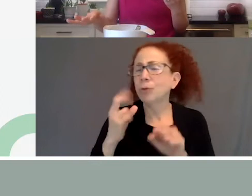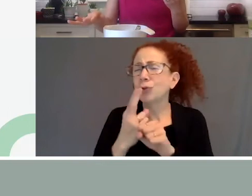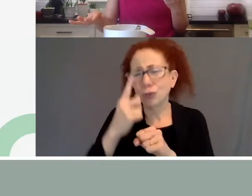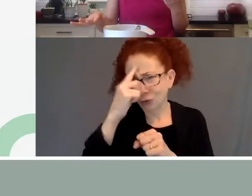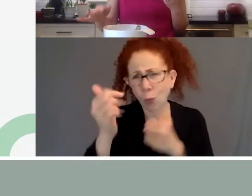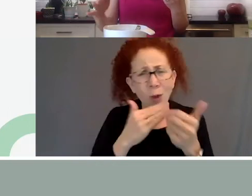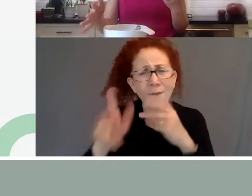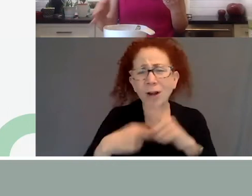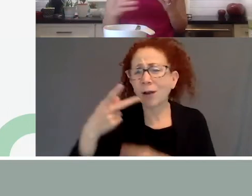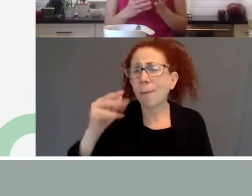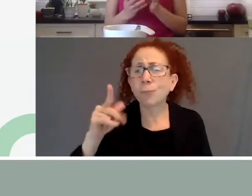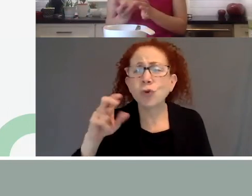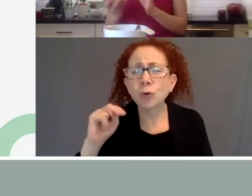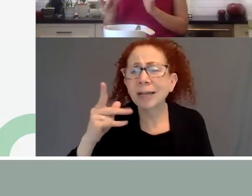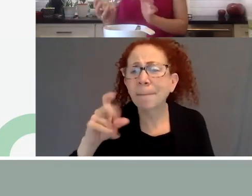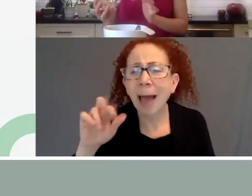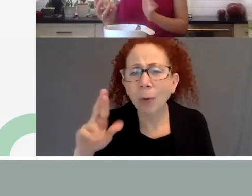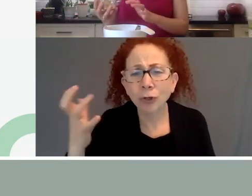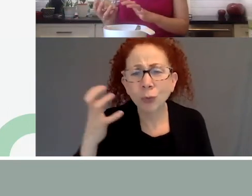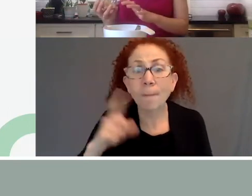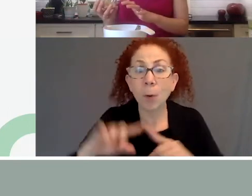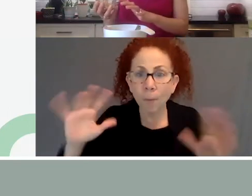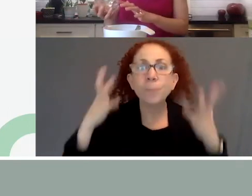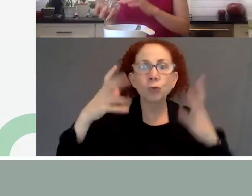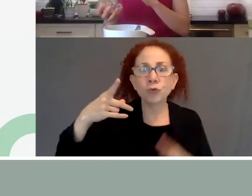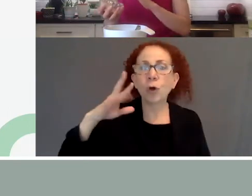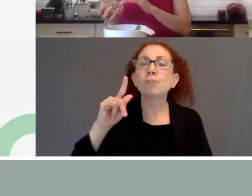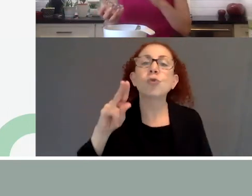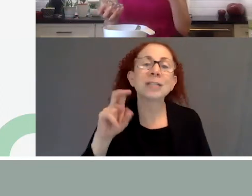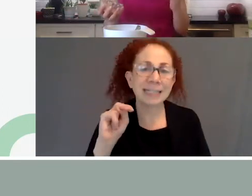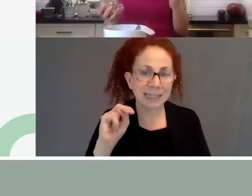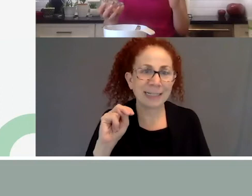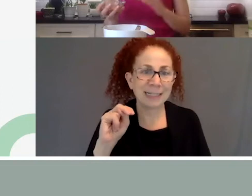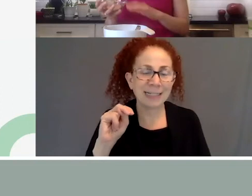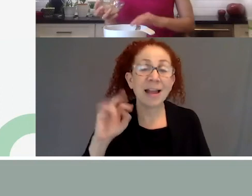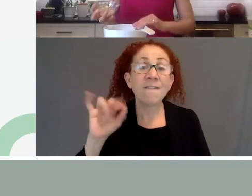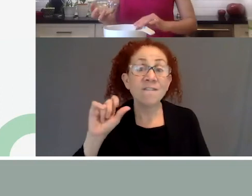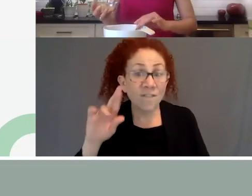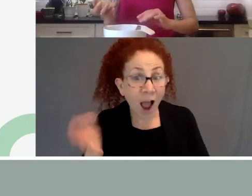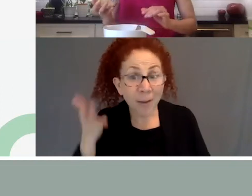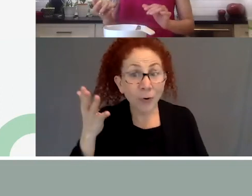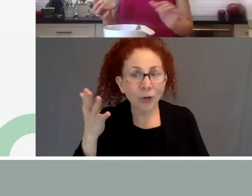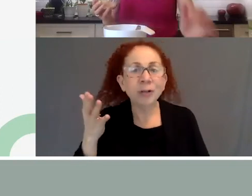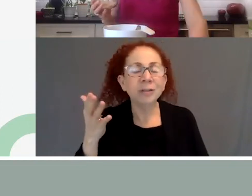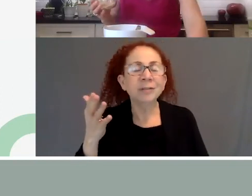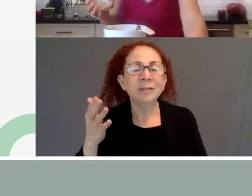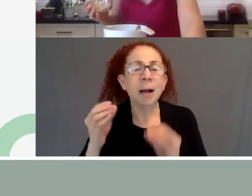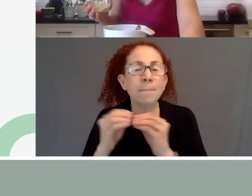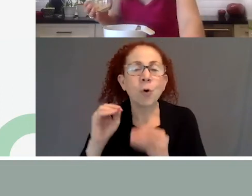kind of protein powder you would like, but this is going to boost the protein content, maybe boost the fiber and some micronutrients.